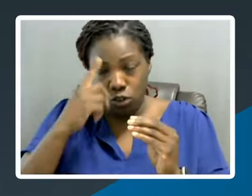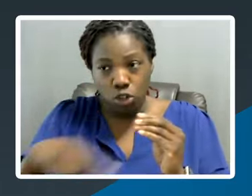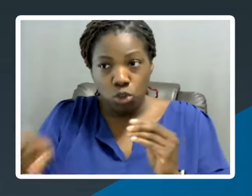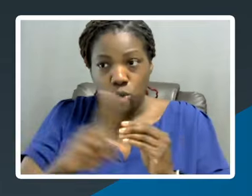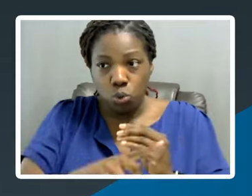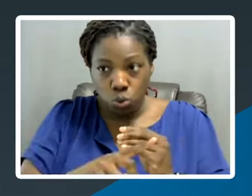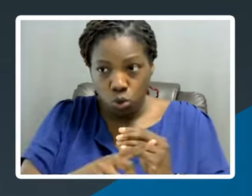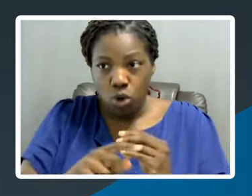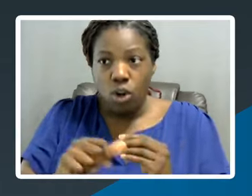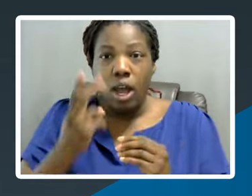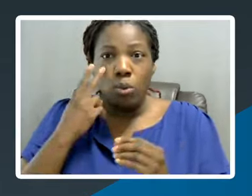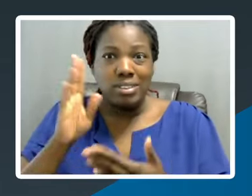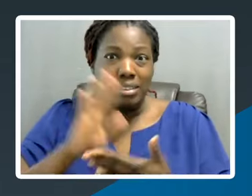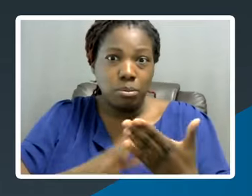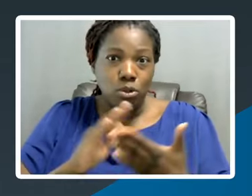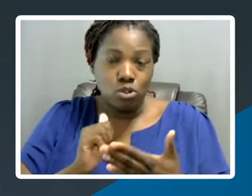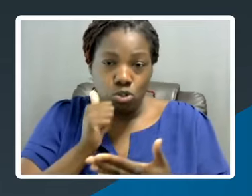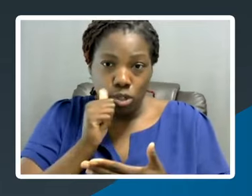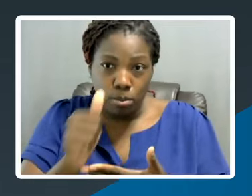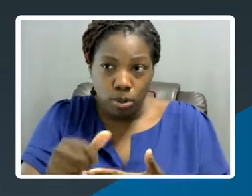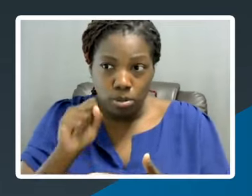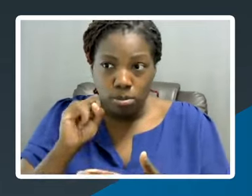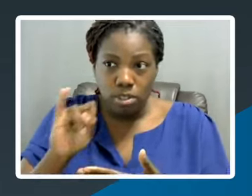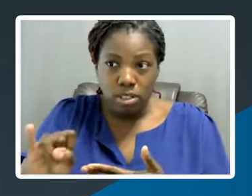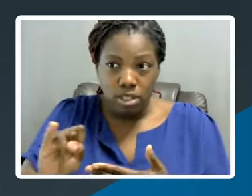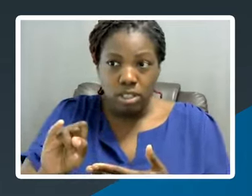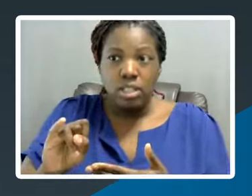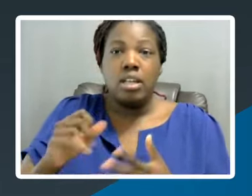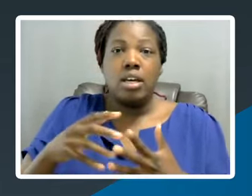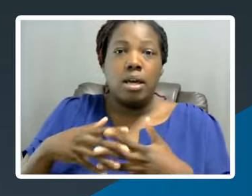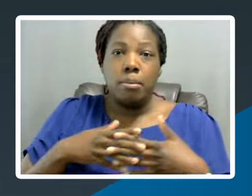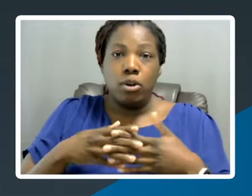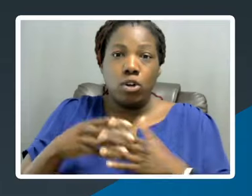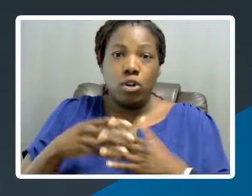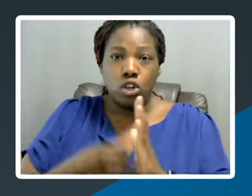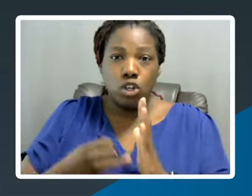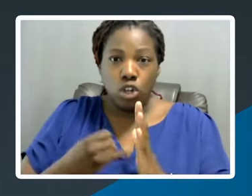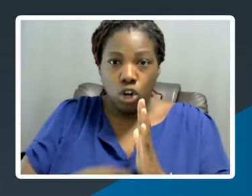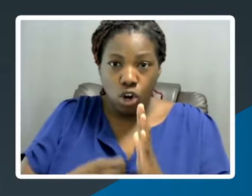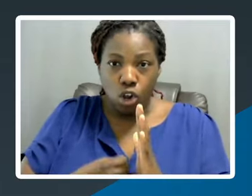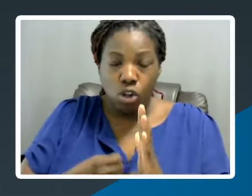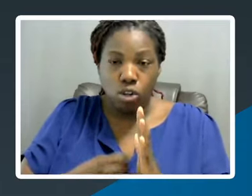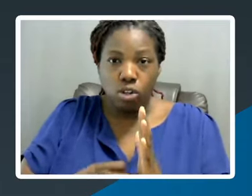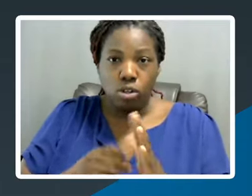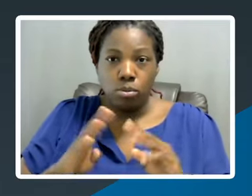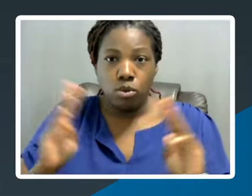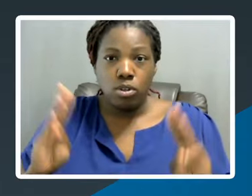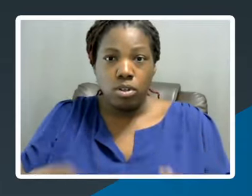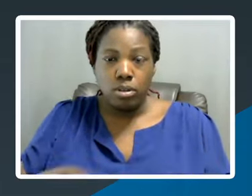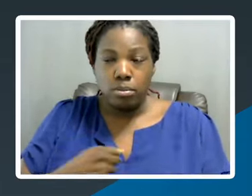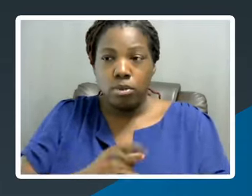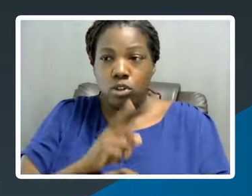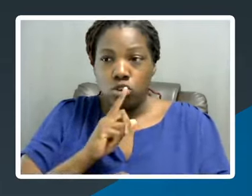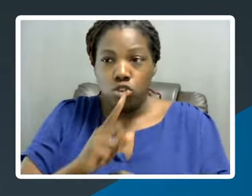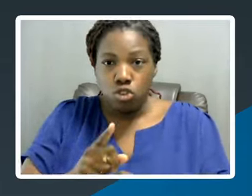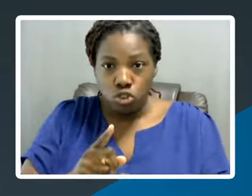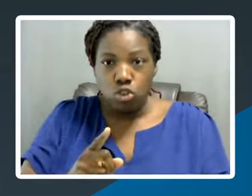tomorrow in person, we'll be at the Smithsonian American Art Museum and the National Portrait Gallery. And please make sure to check out Smithsonian